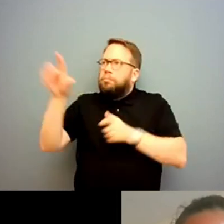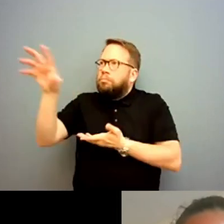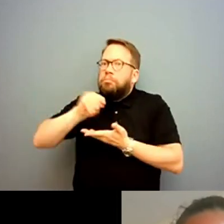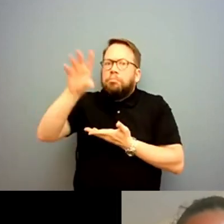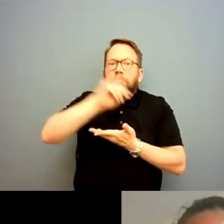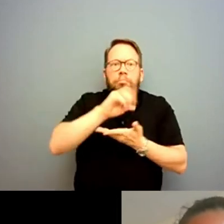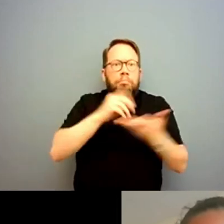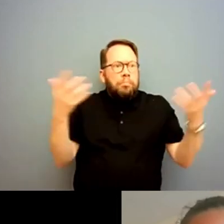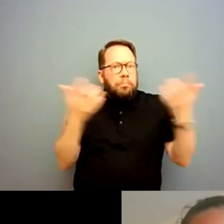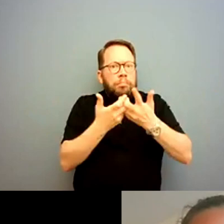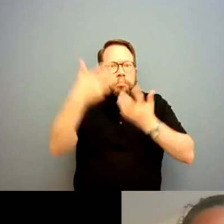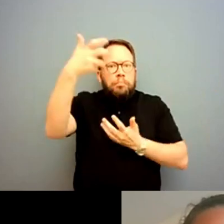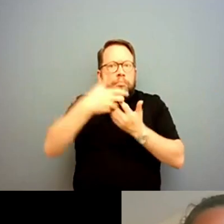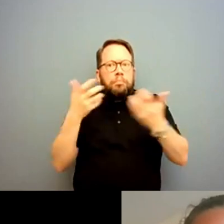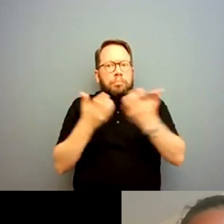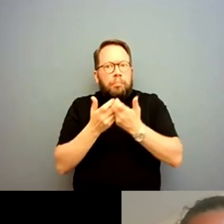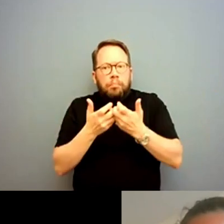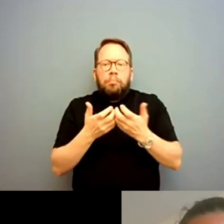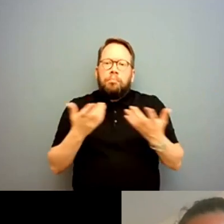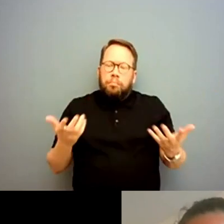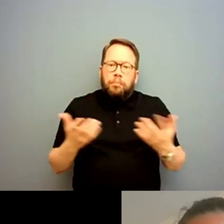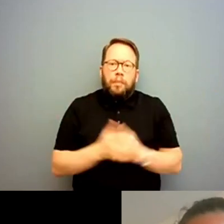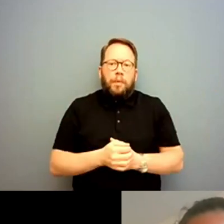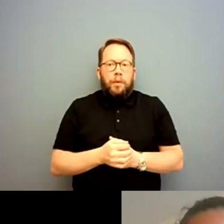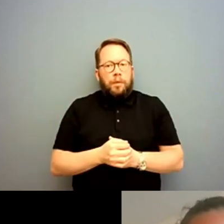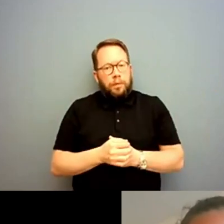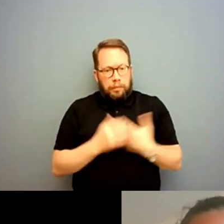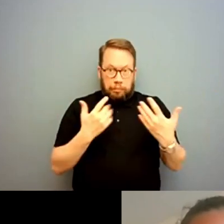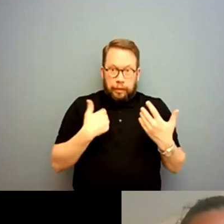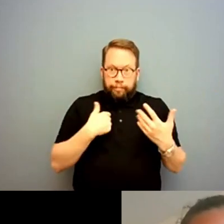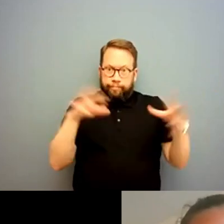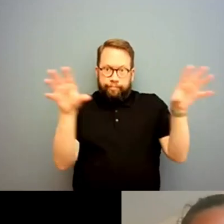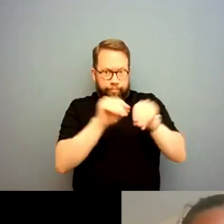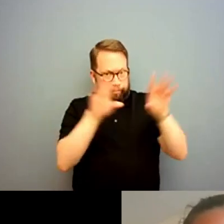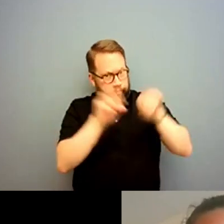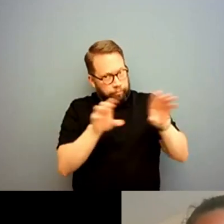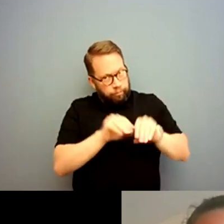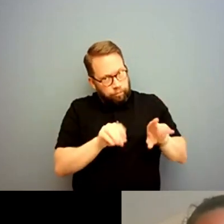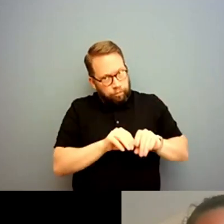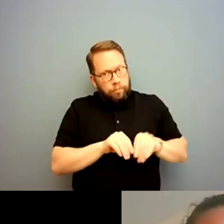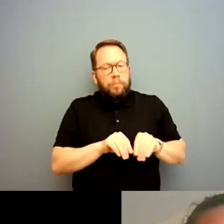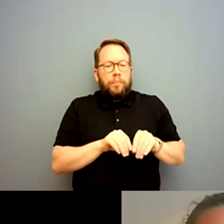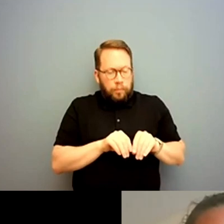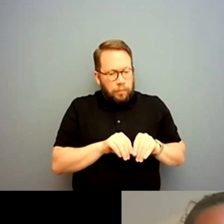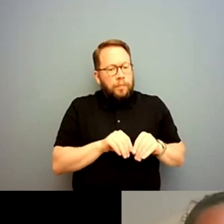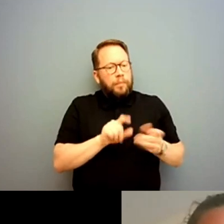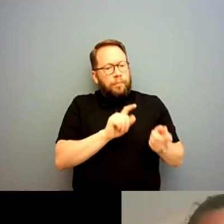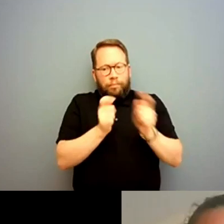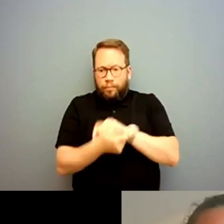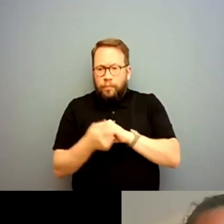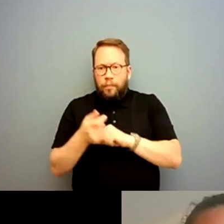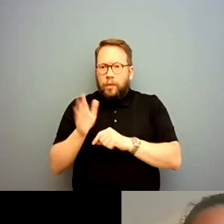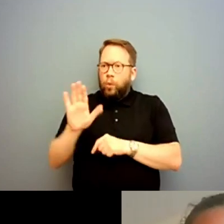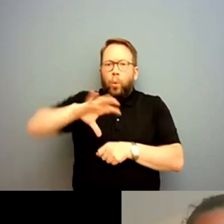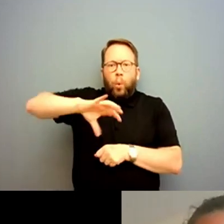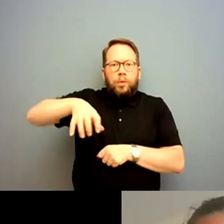government's first report on the Council of Europe's Framework Convention on National Minorities. And